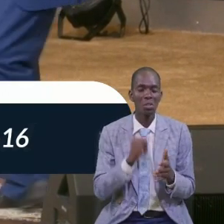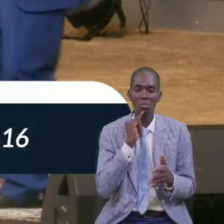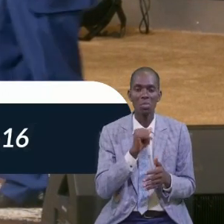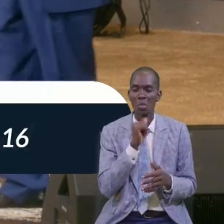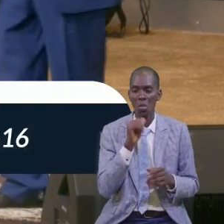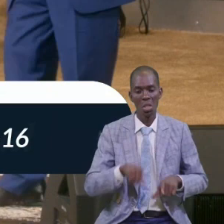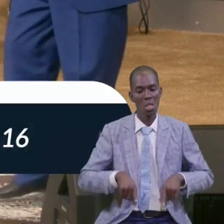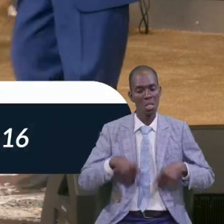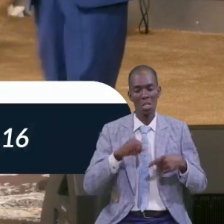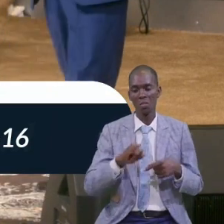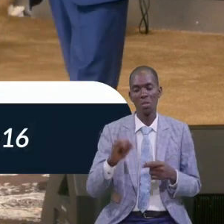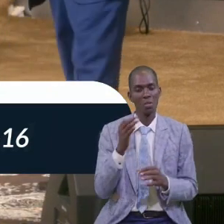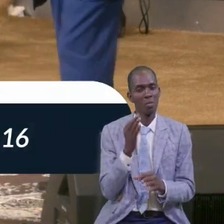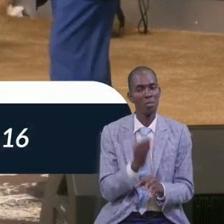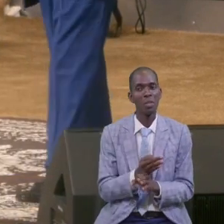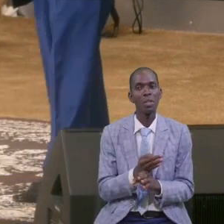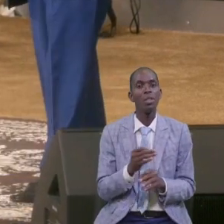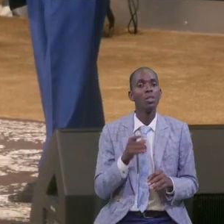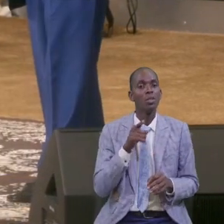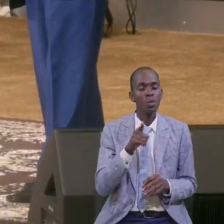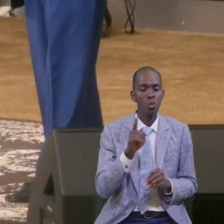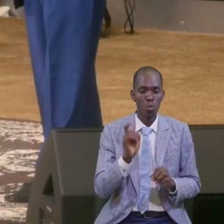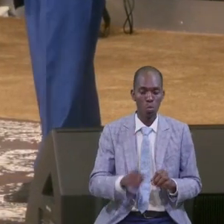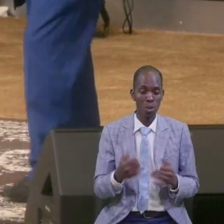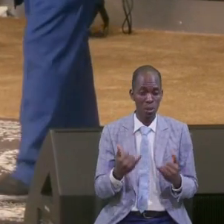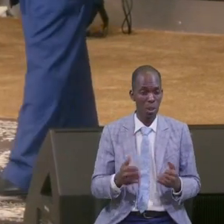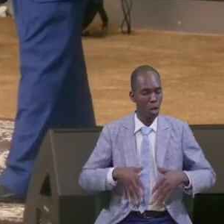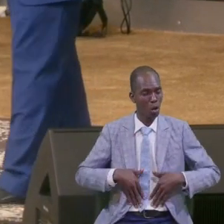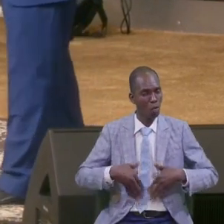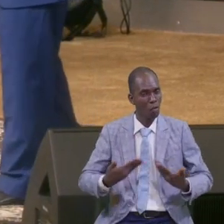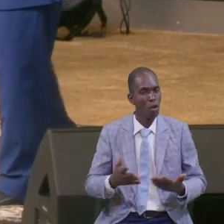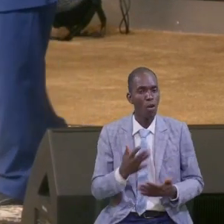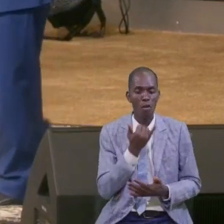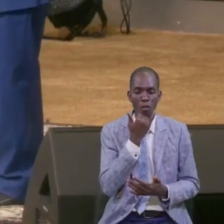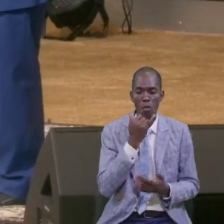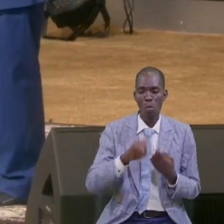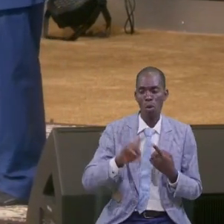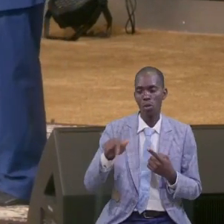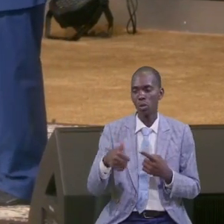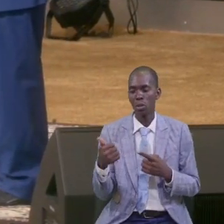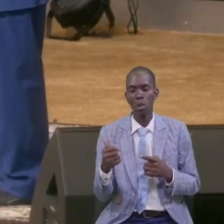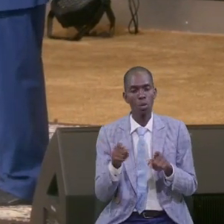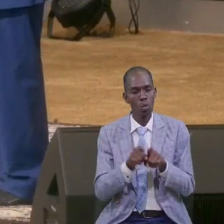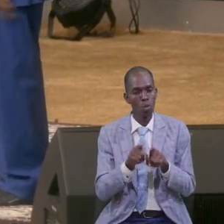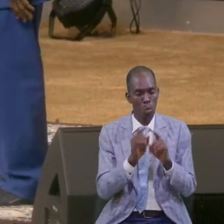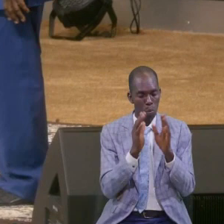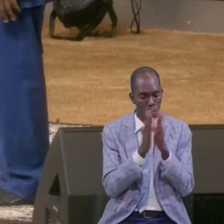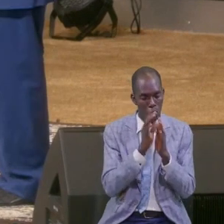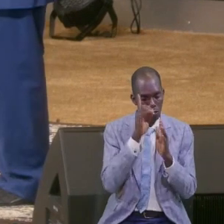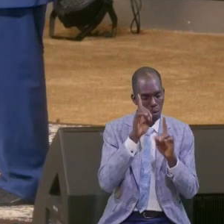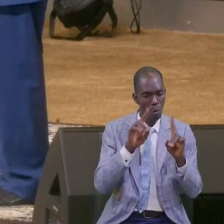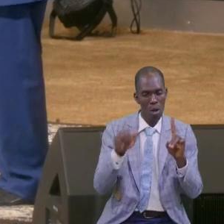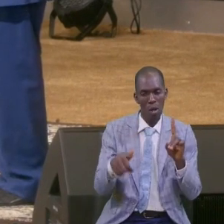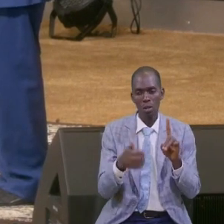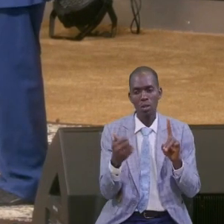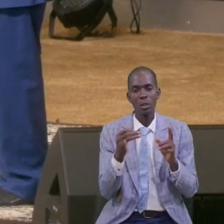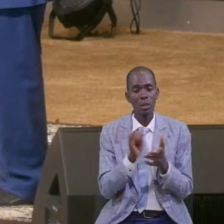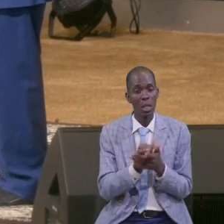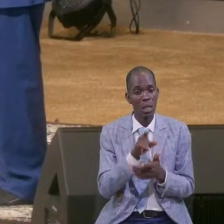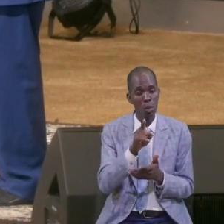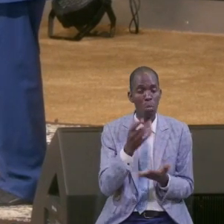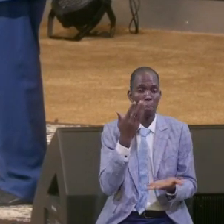a dead faith. Confess your faults one to another and pray one for another that she may be healed.